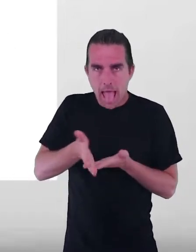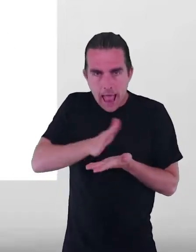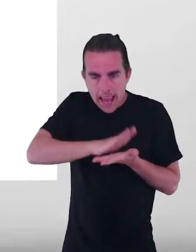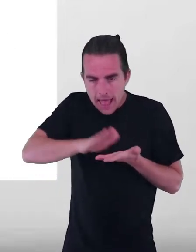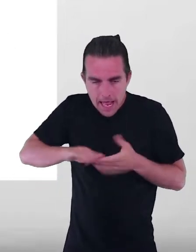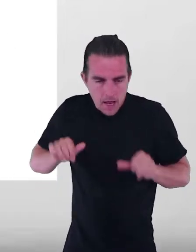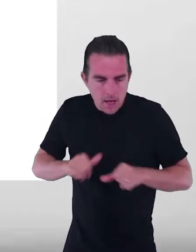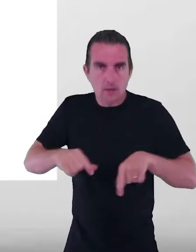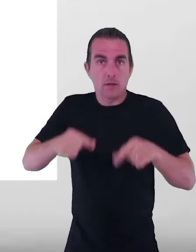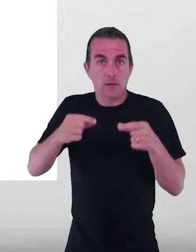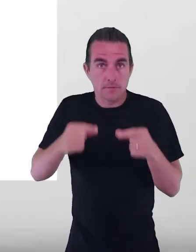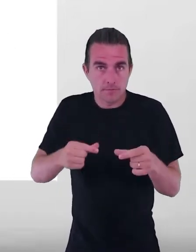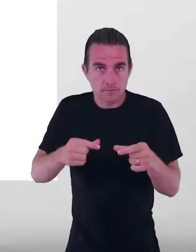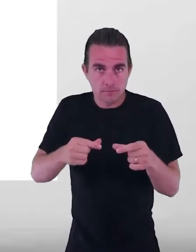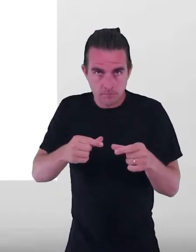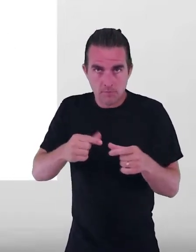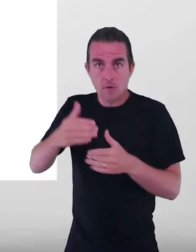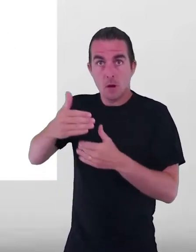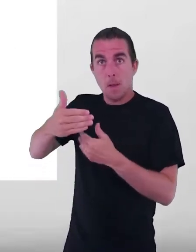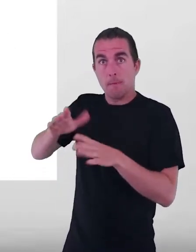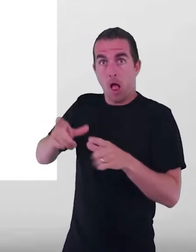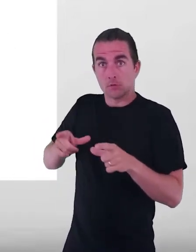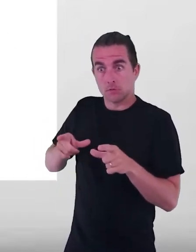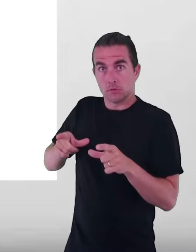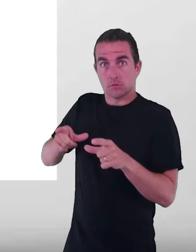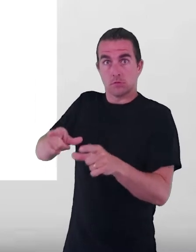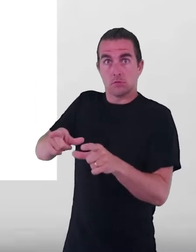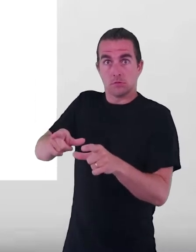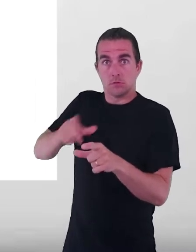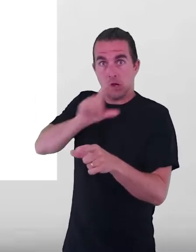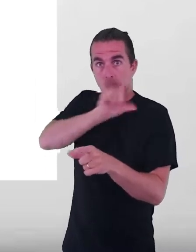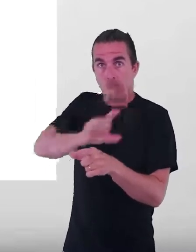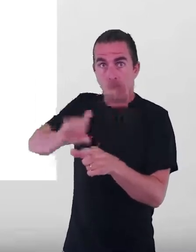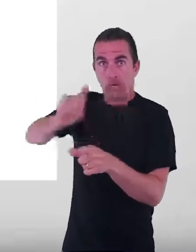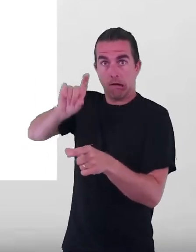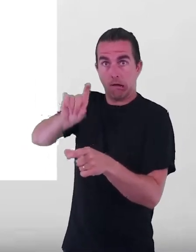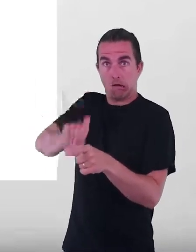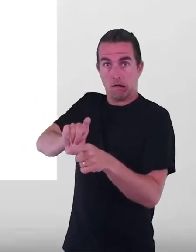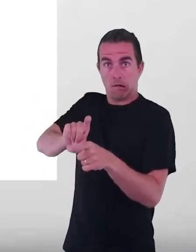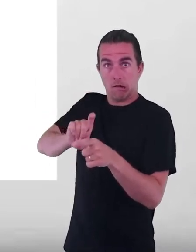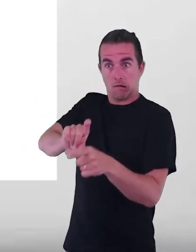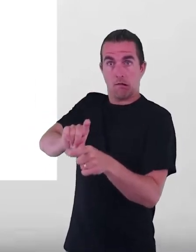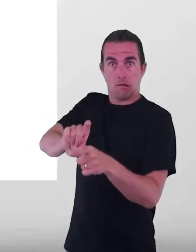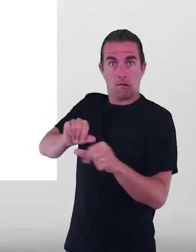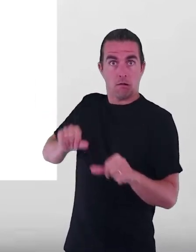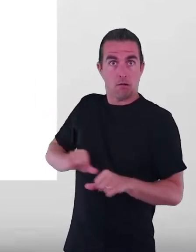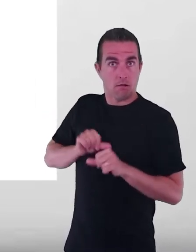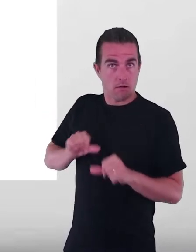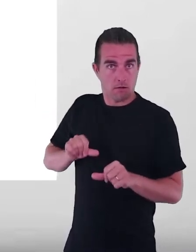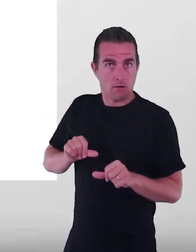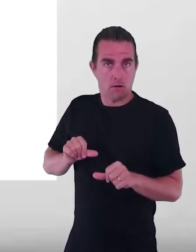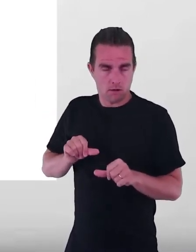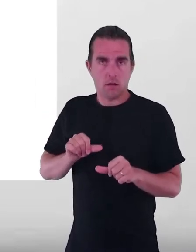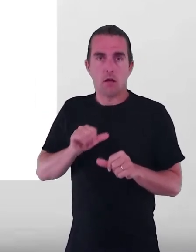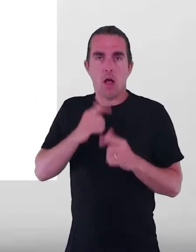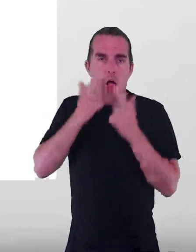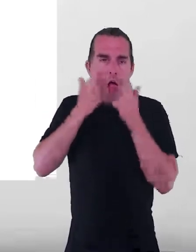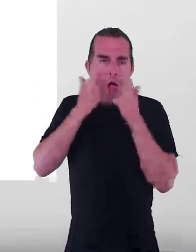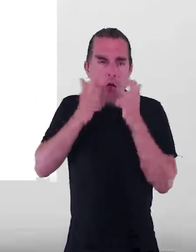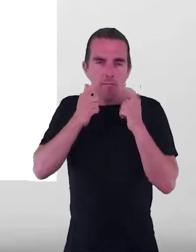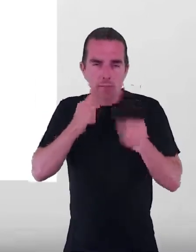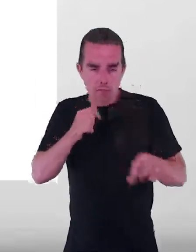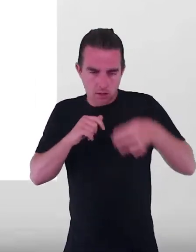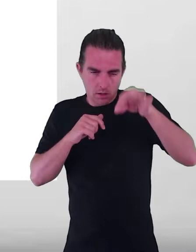onto the cleaned flat surface. Place the extraction tube in the extraction tube holder. Keeping